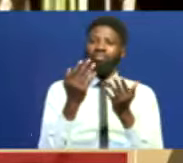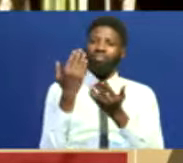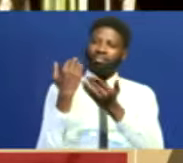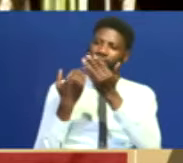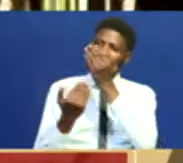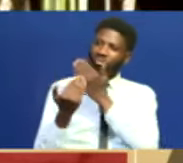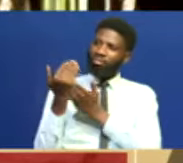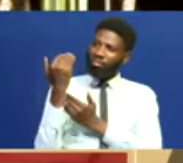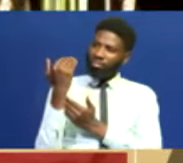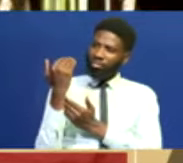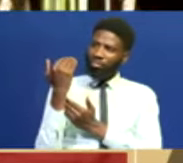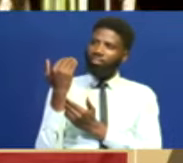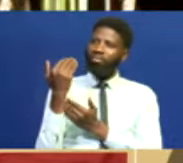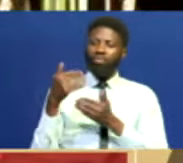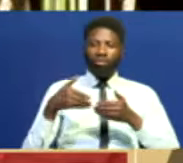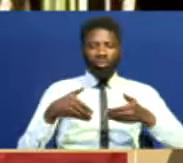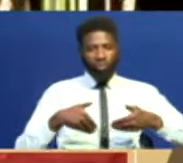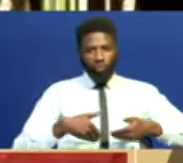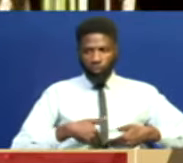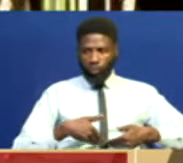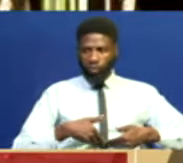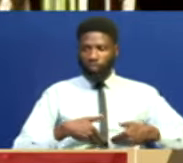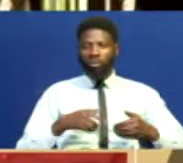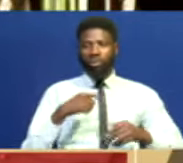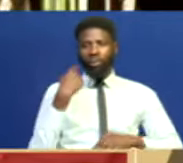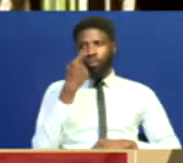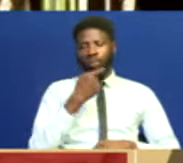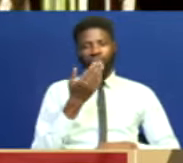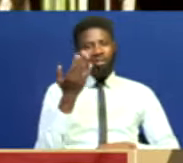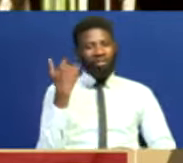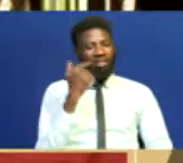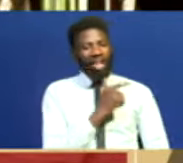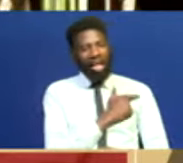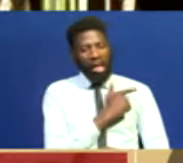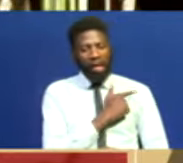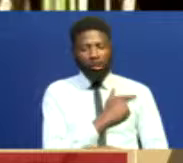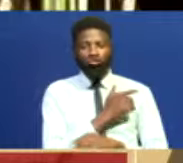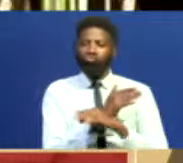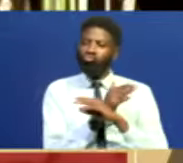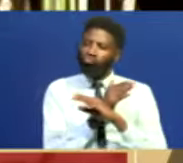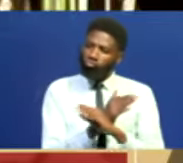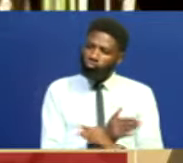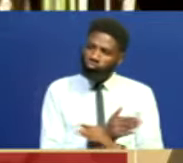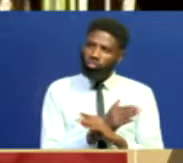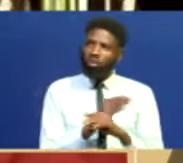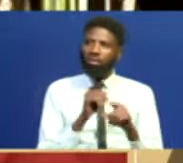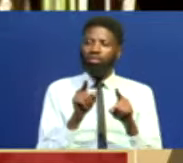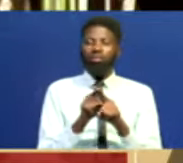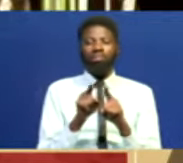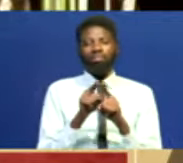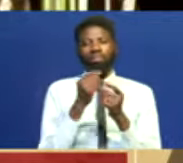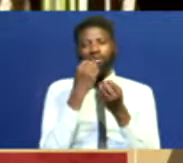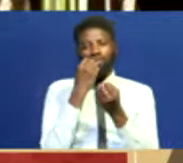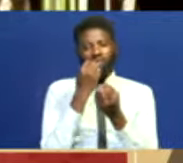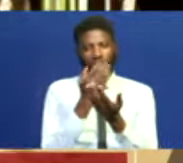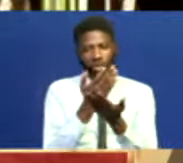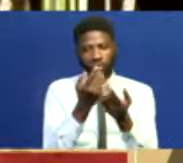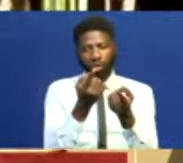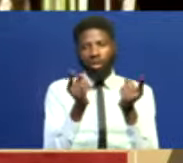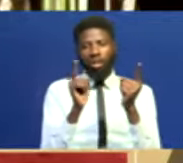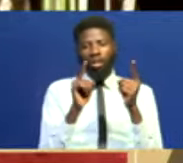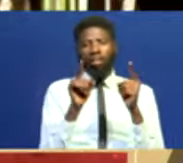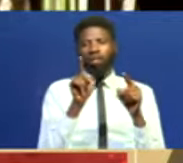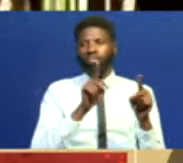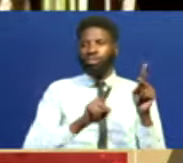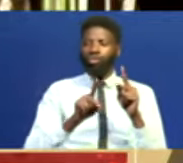are youths maybe who are lazing around and all that. So it was basically a reminder for everybody working in